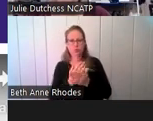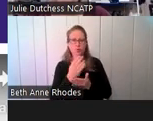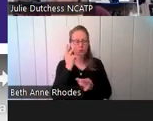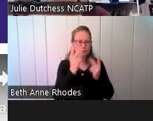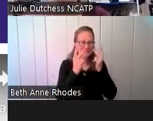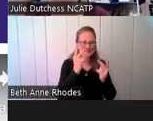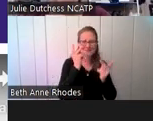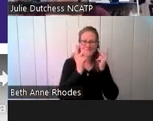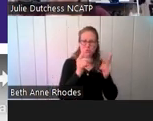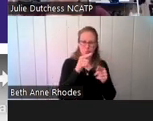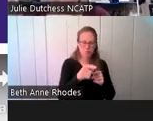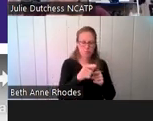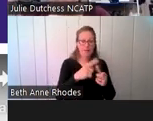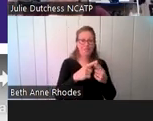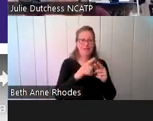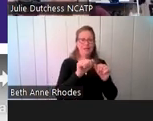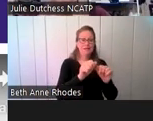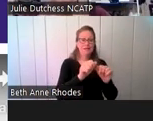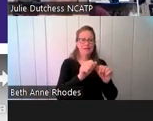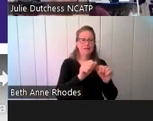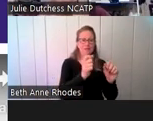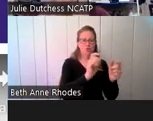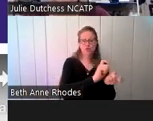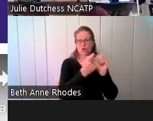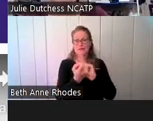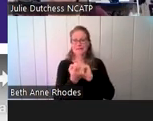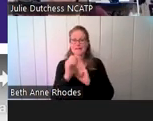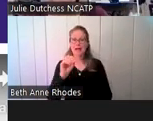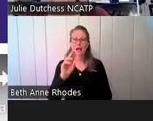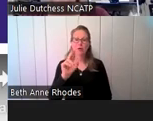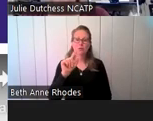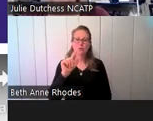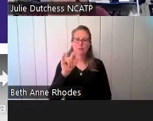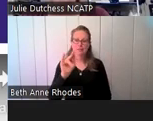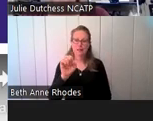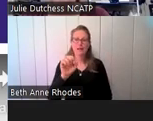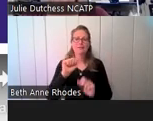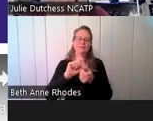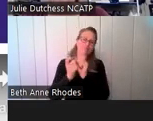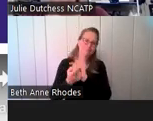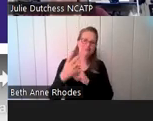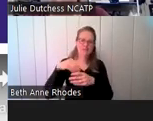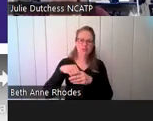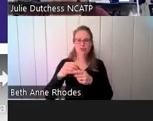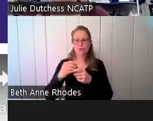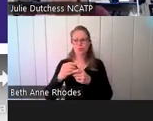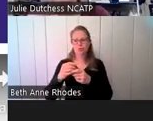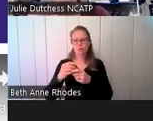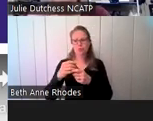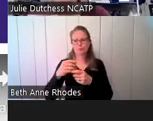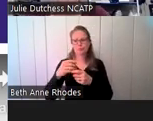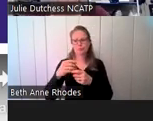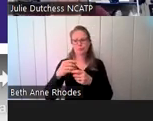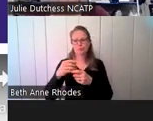image, and then you can flip it into an outline that can be imported into a Word processor or Word document